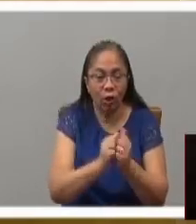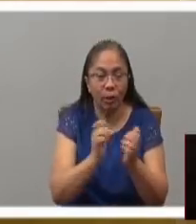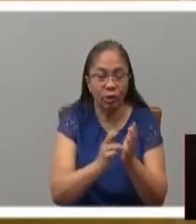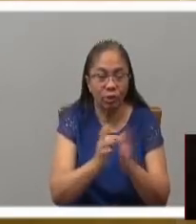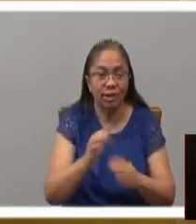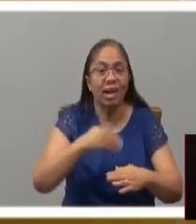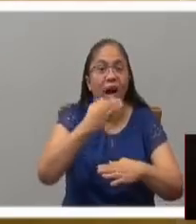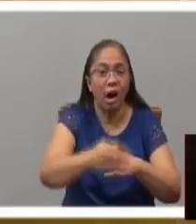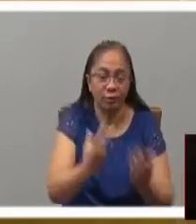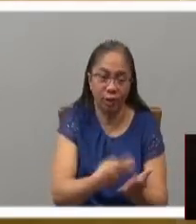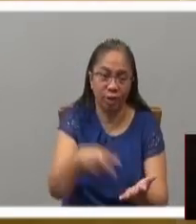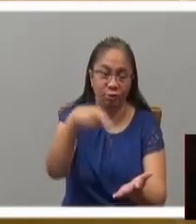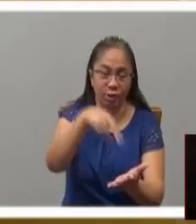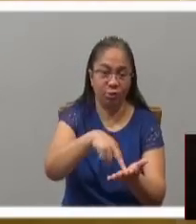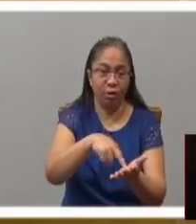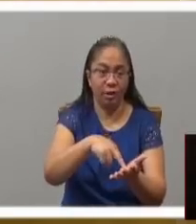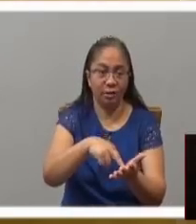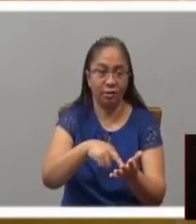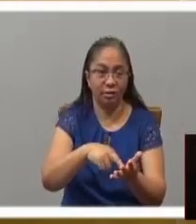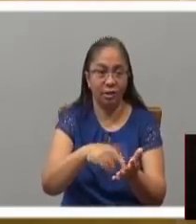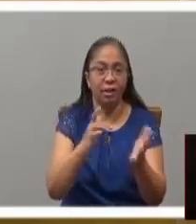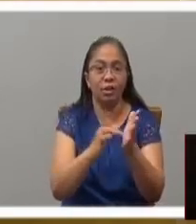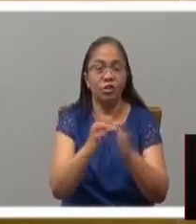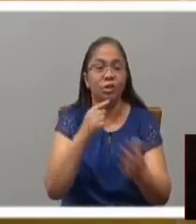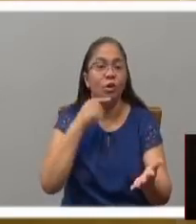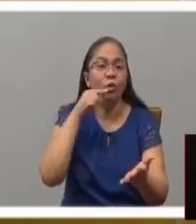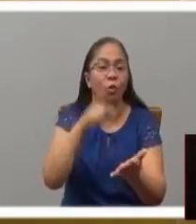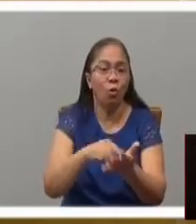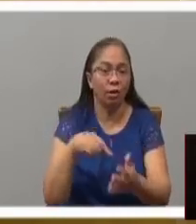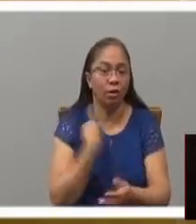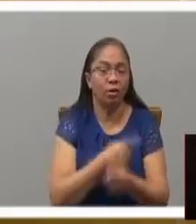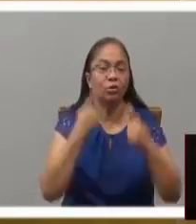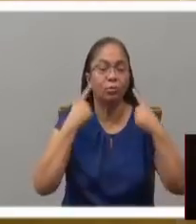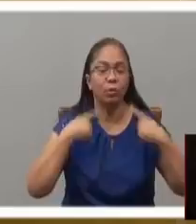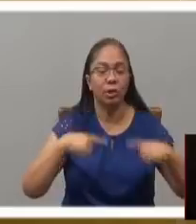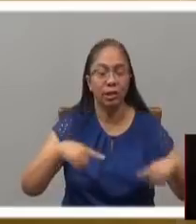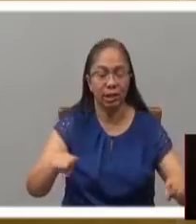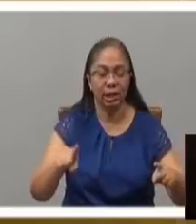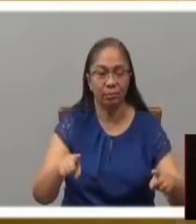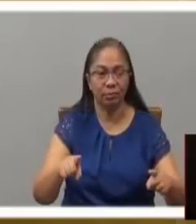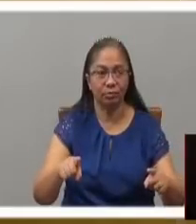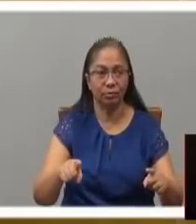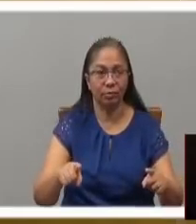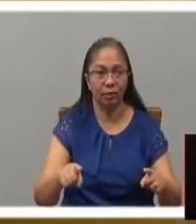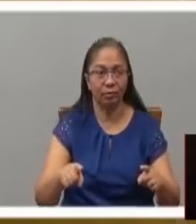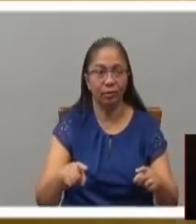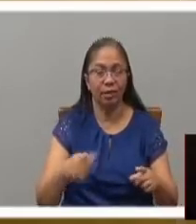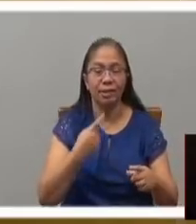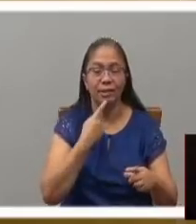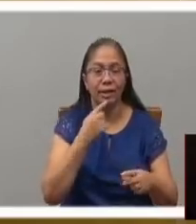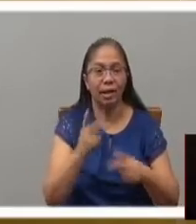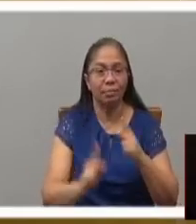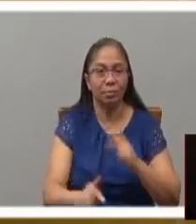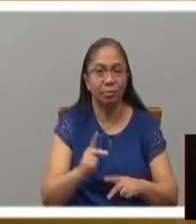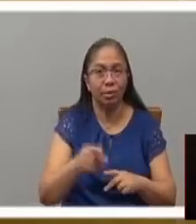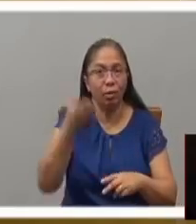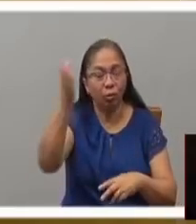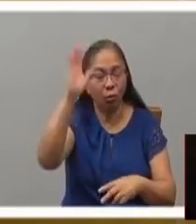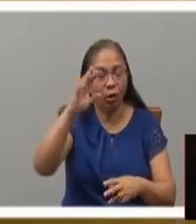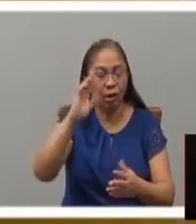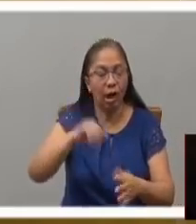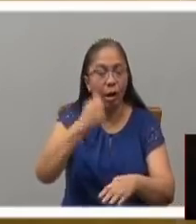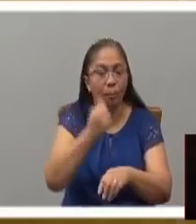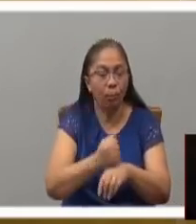the dead, and he has ordered us to proclaim this to his people and to tell him that God has appointed